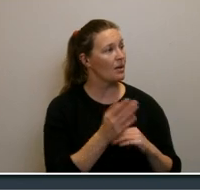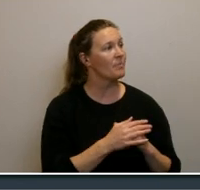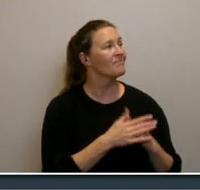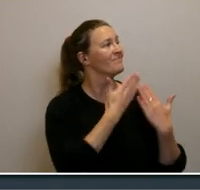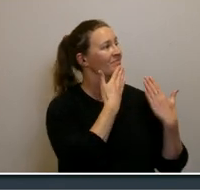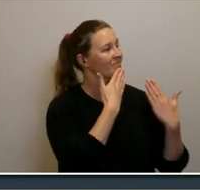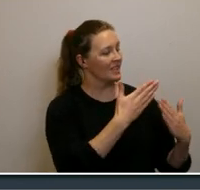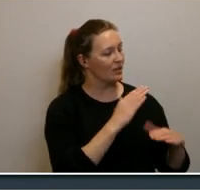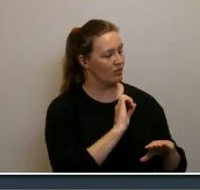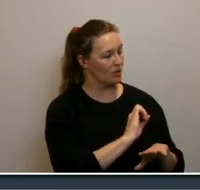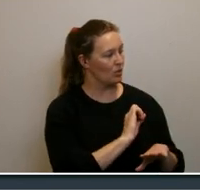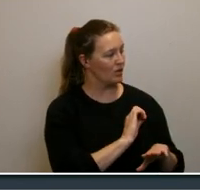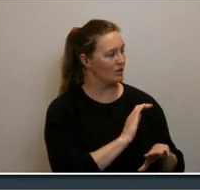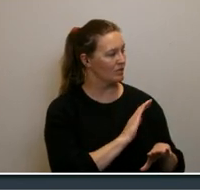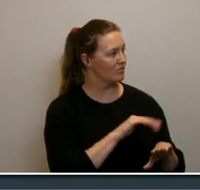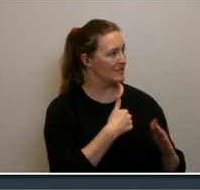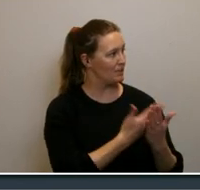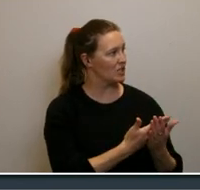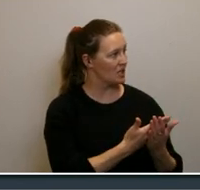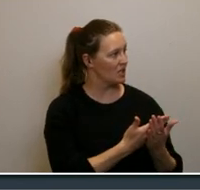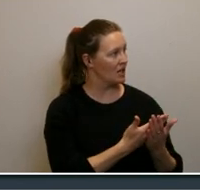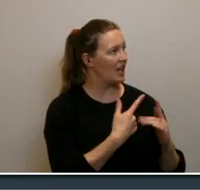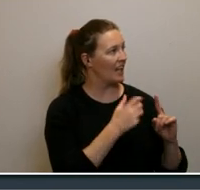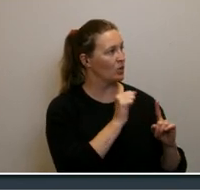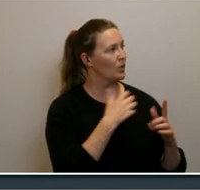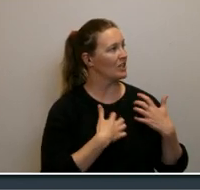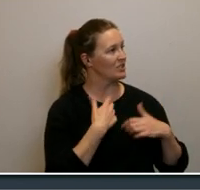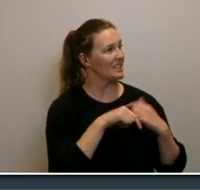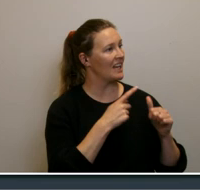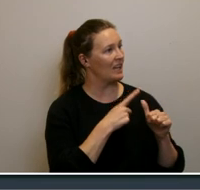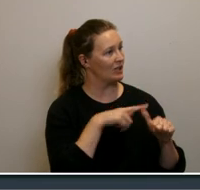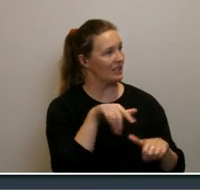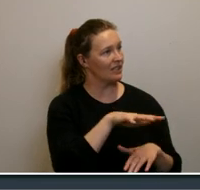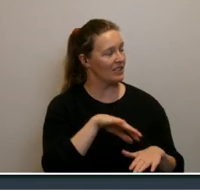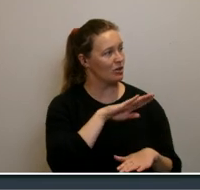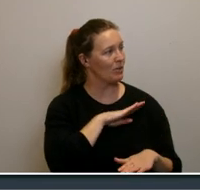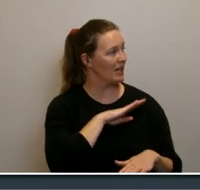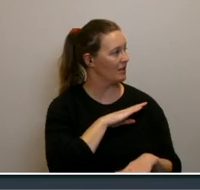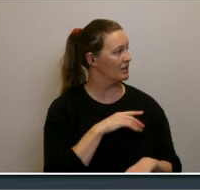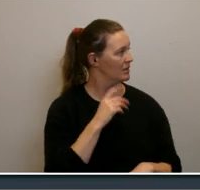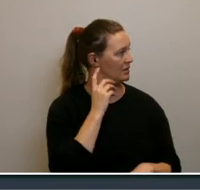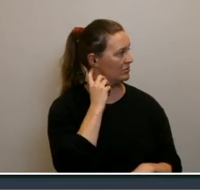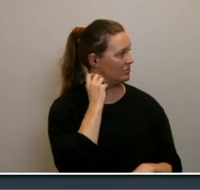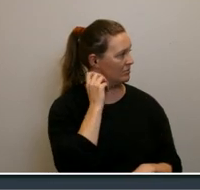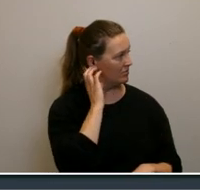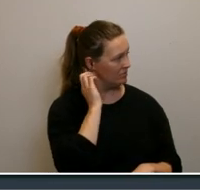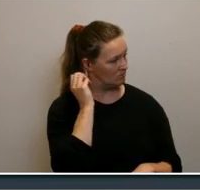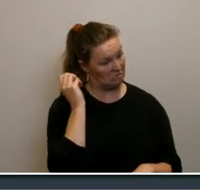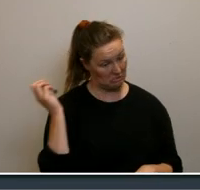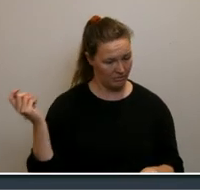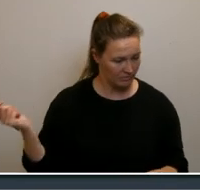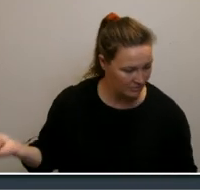We thank you for your submission and your particular interest in the Ahuriri Regional Park. Thank you very much, Claire.